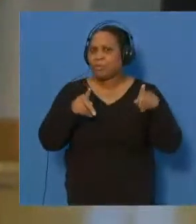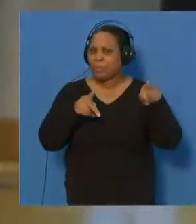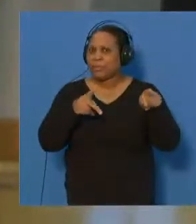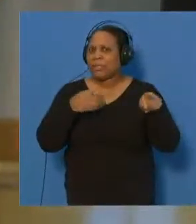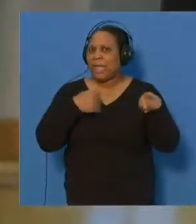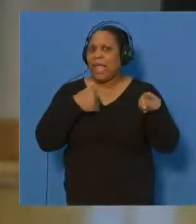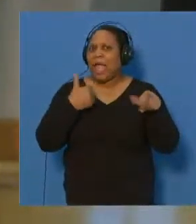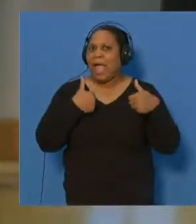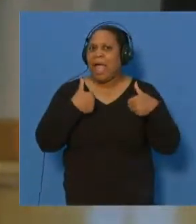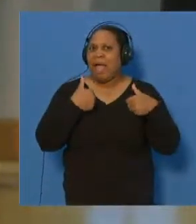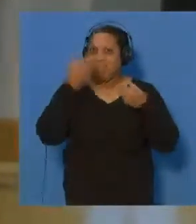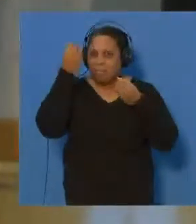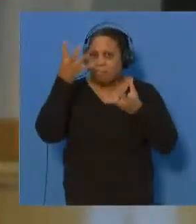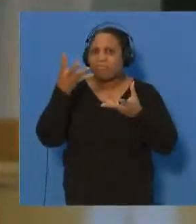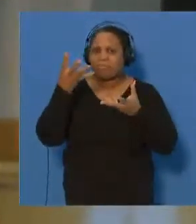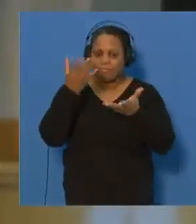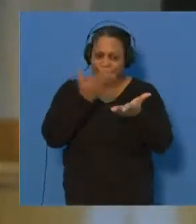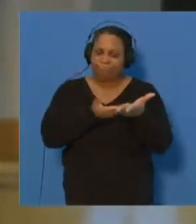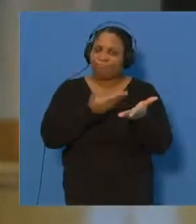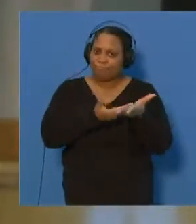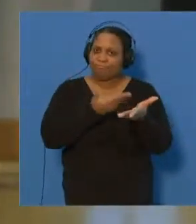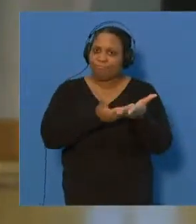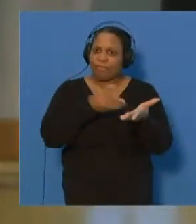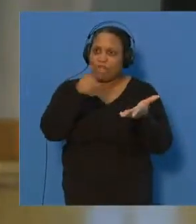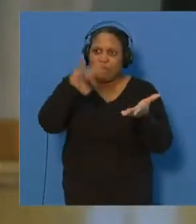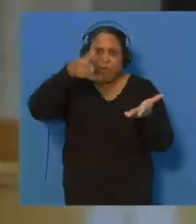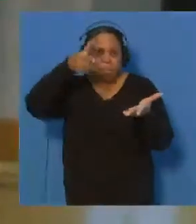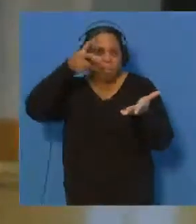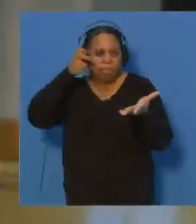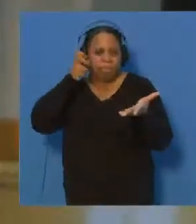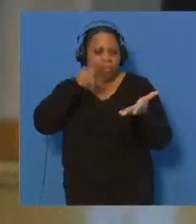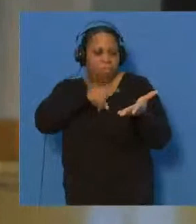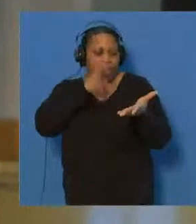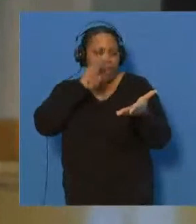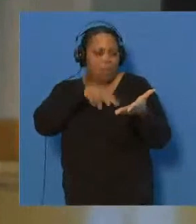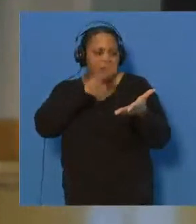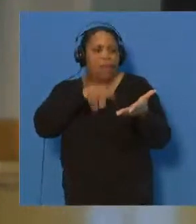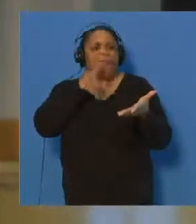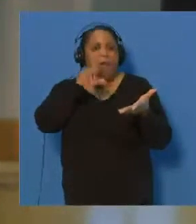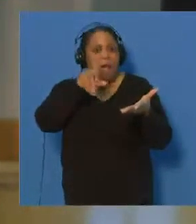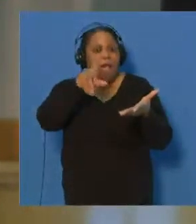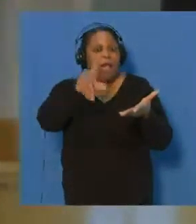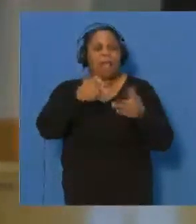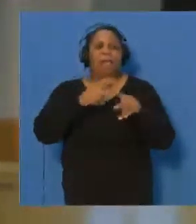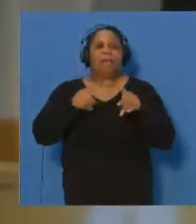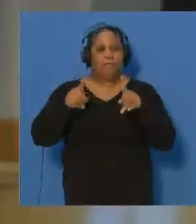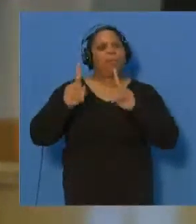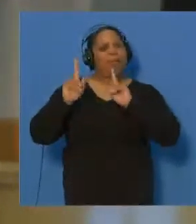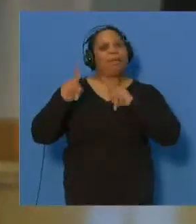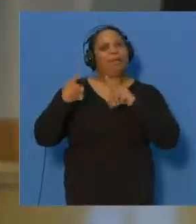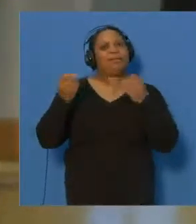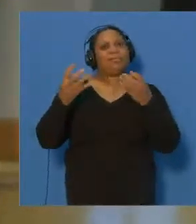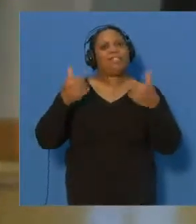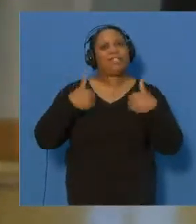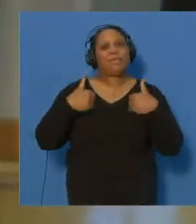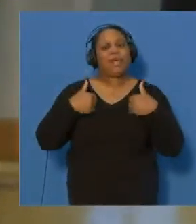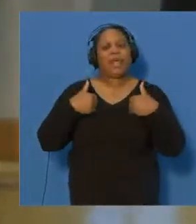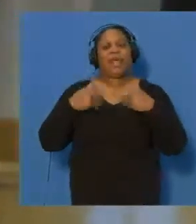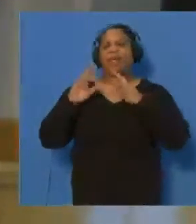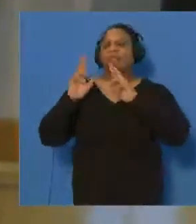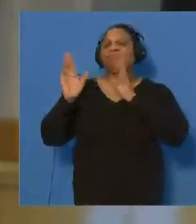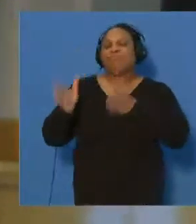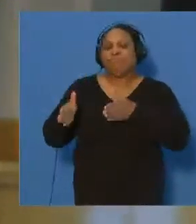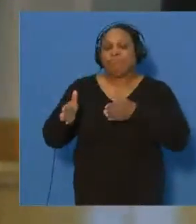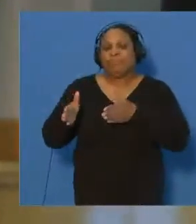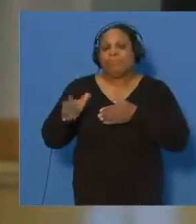actually in hand, you'll probably be able to absorb it and then ask more questions. But I can answer as many questions as you have. Well, let's just take